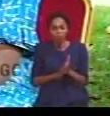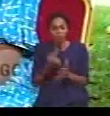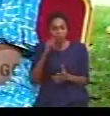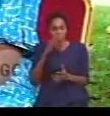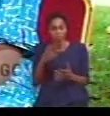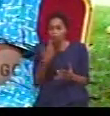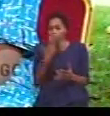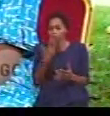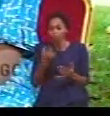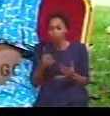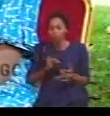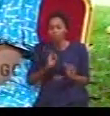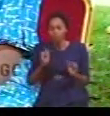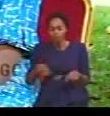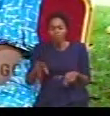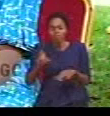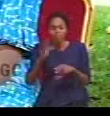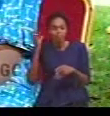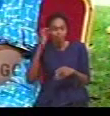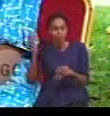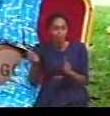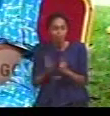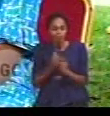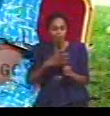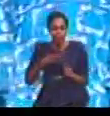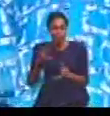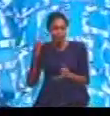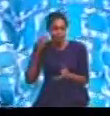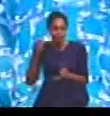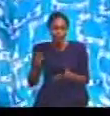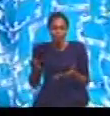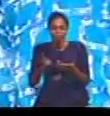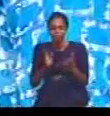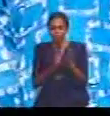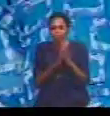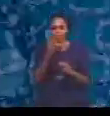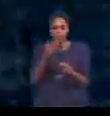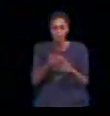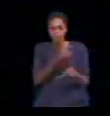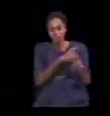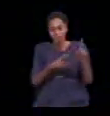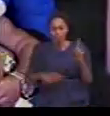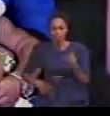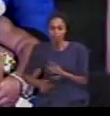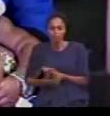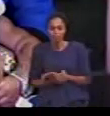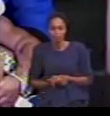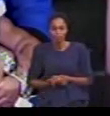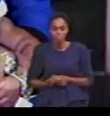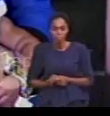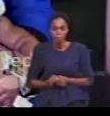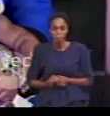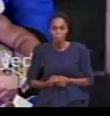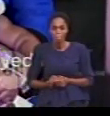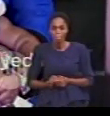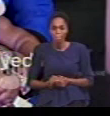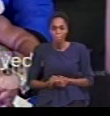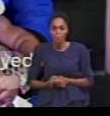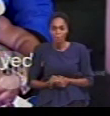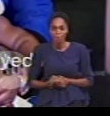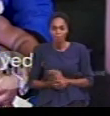don't feel any pain again. I want to praise the name of the Lord. My name is